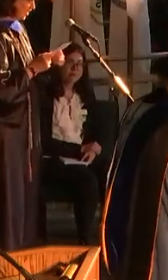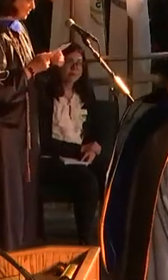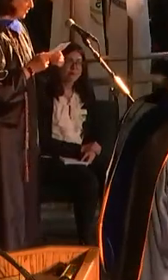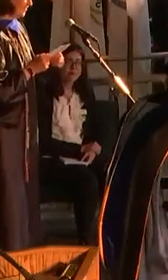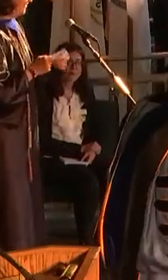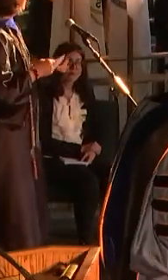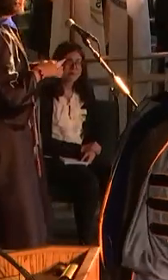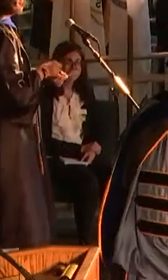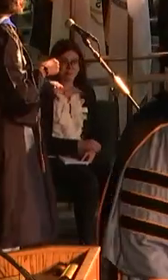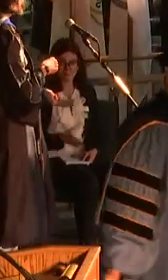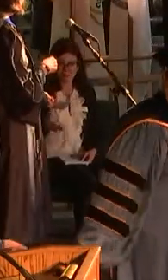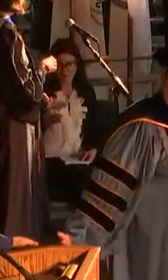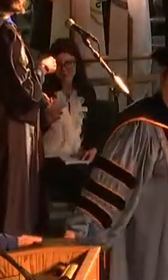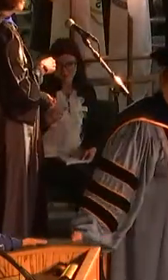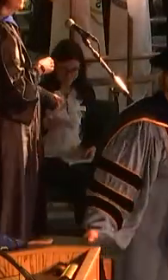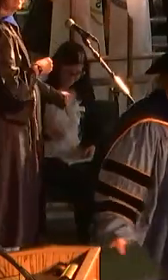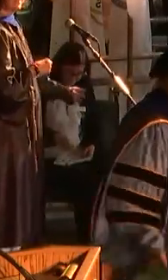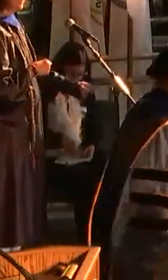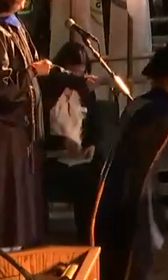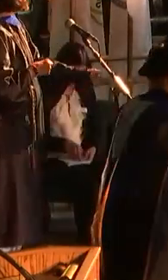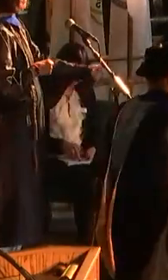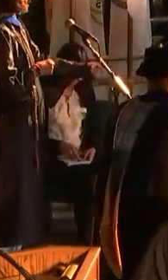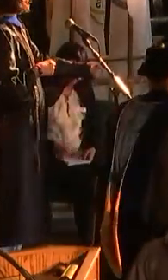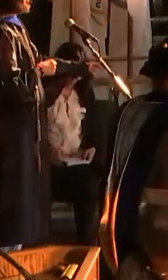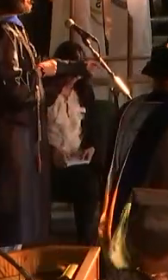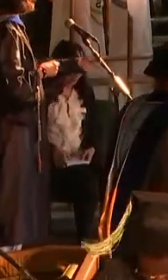Princewell Johnson.